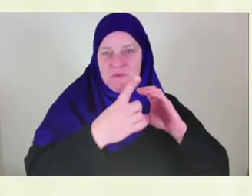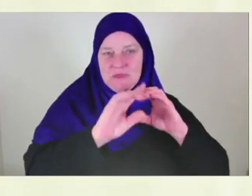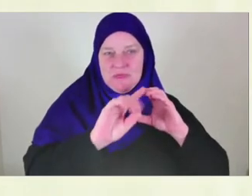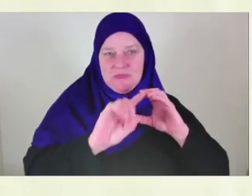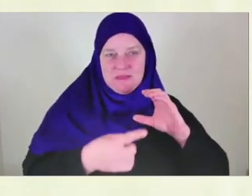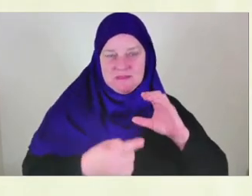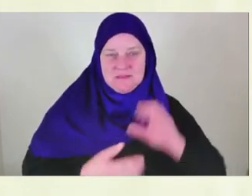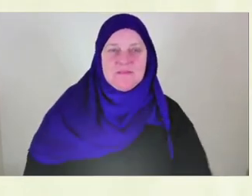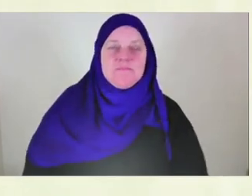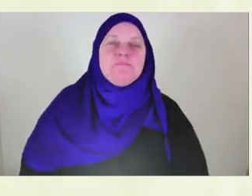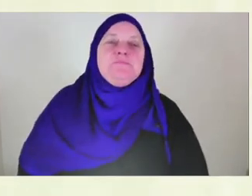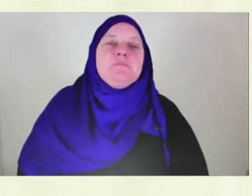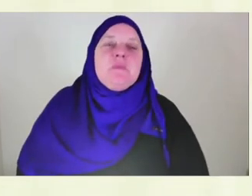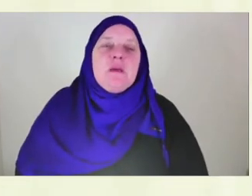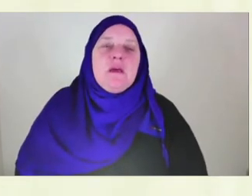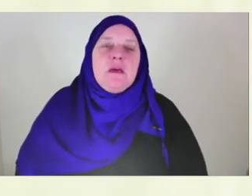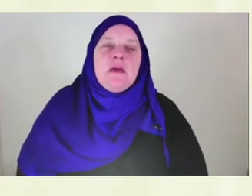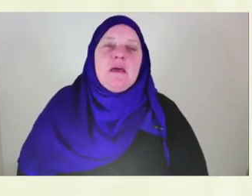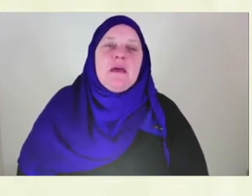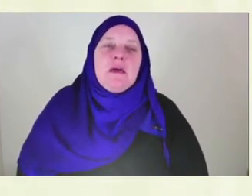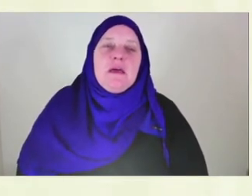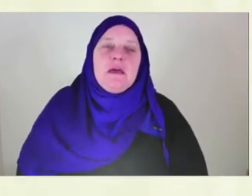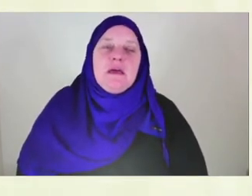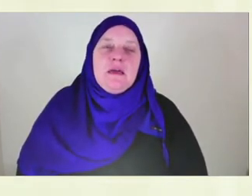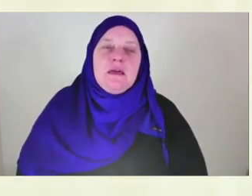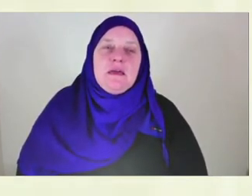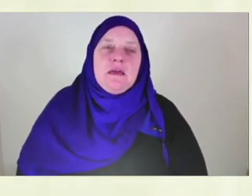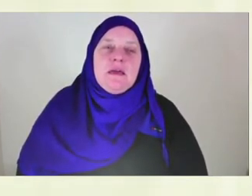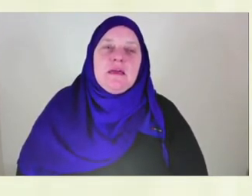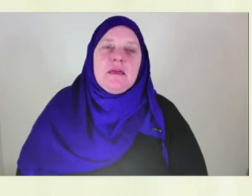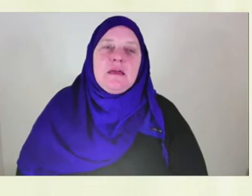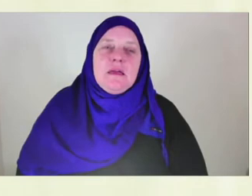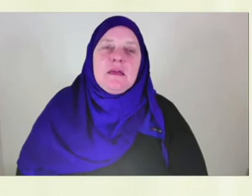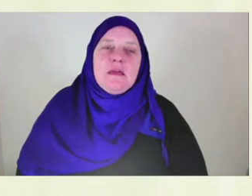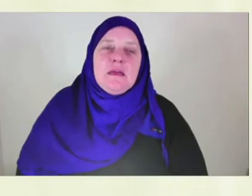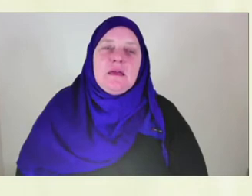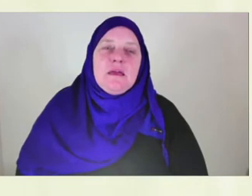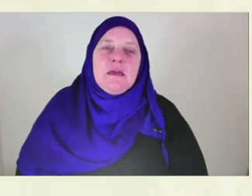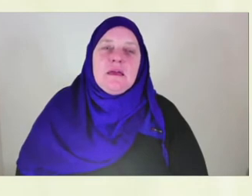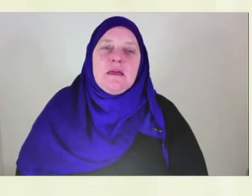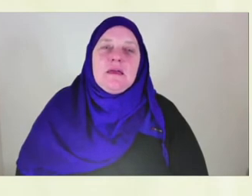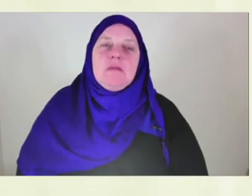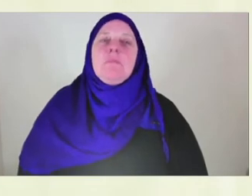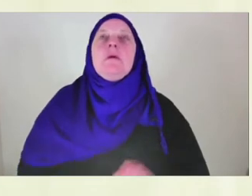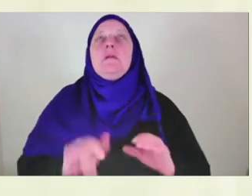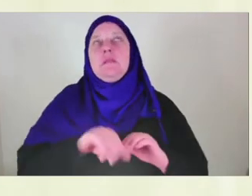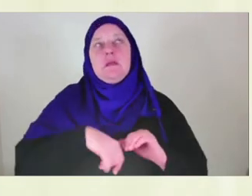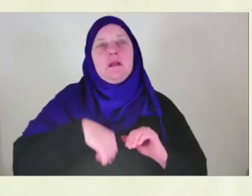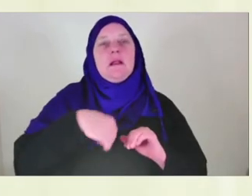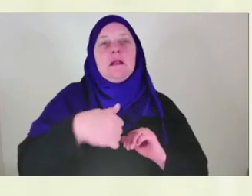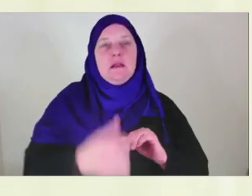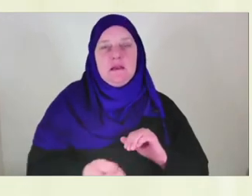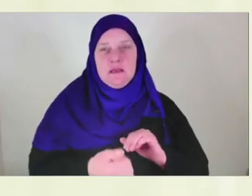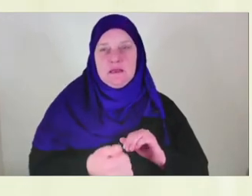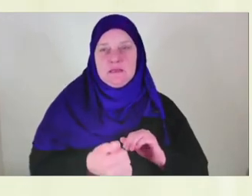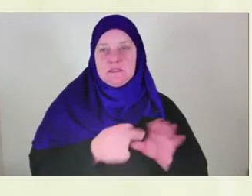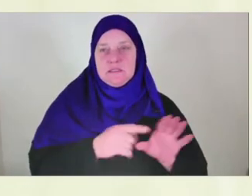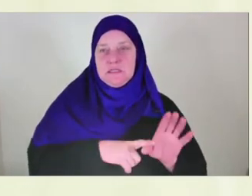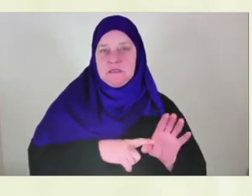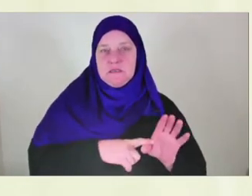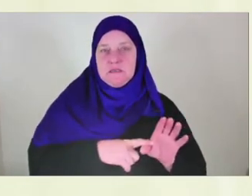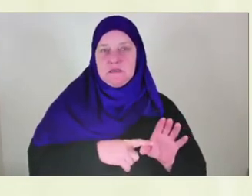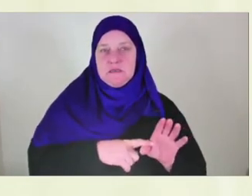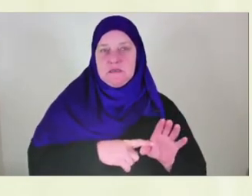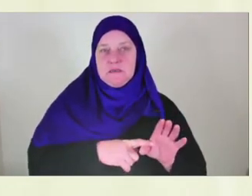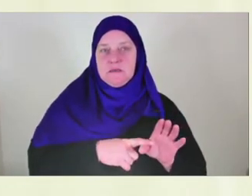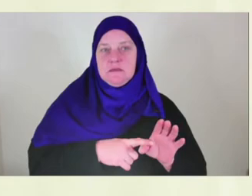Sheikh didn't mention. Unless he did and I didn't hear him. Mm-hmm. But if the following year, say you have zero, that means you